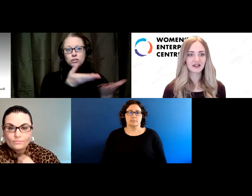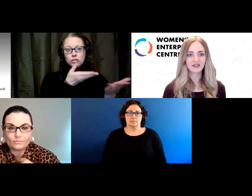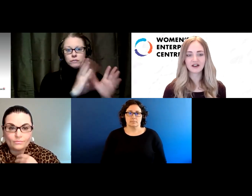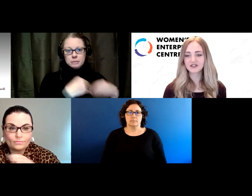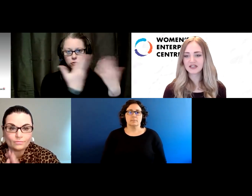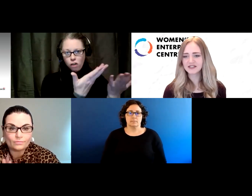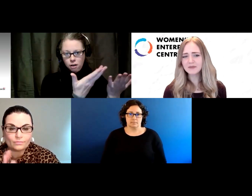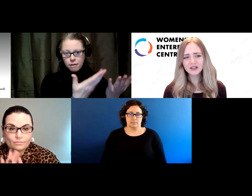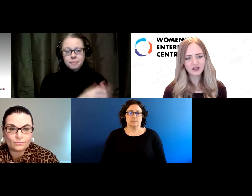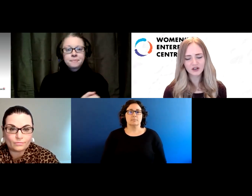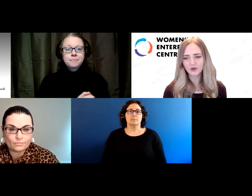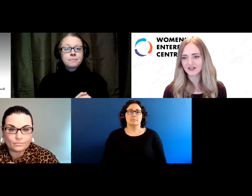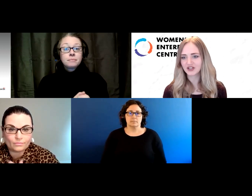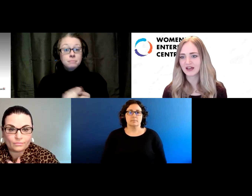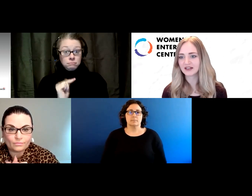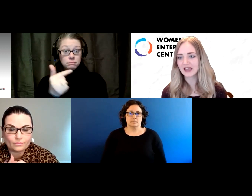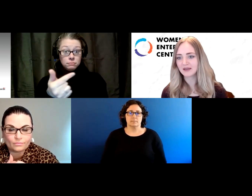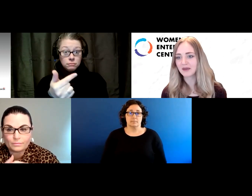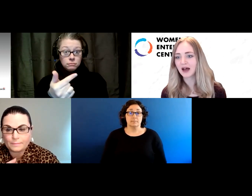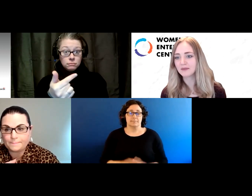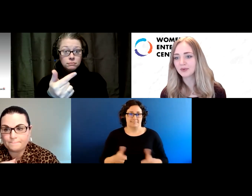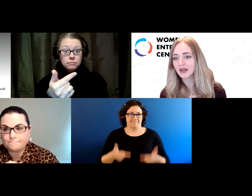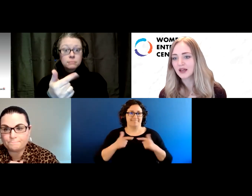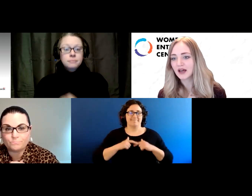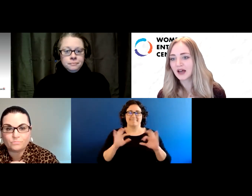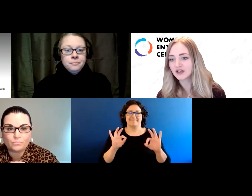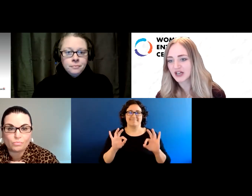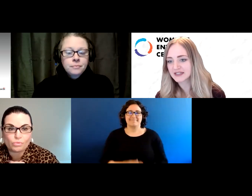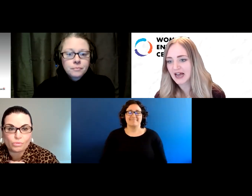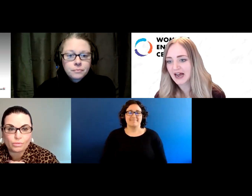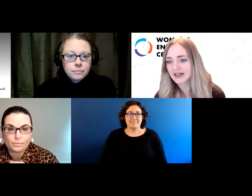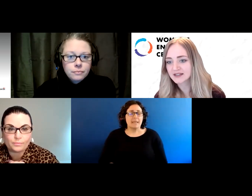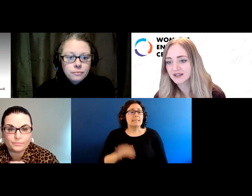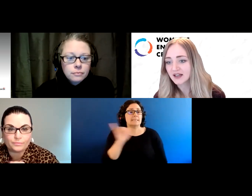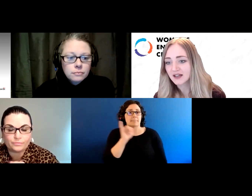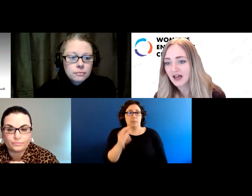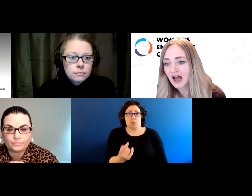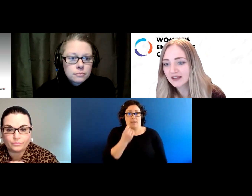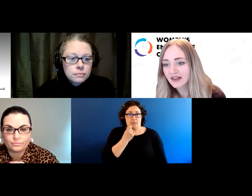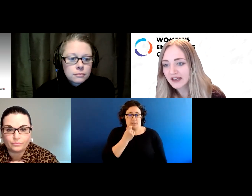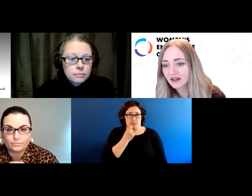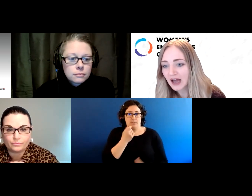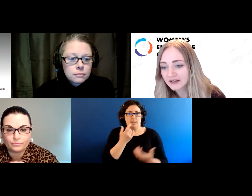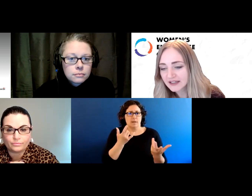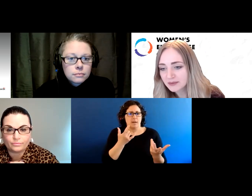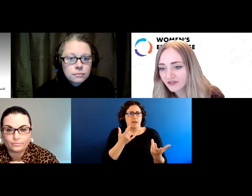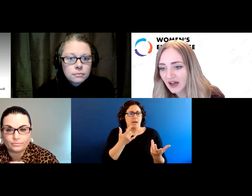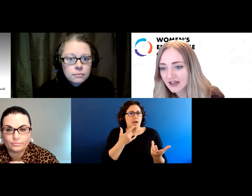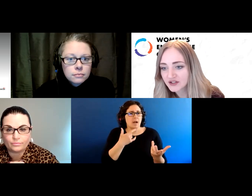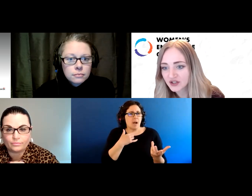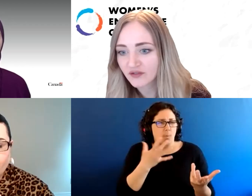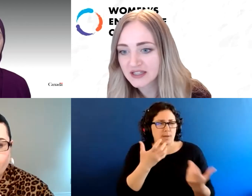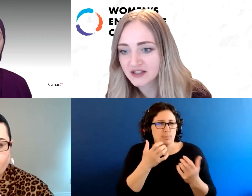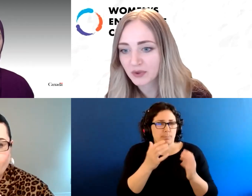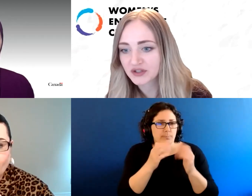Excellent. There's a similar question that came up. Just ask, I'd like to